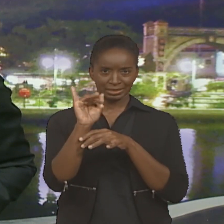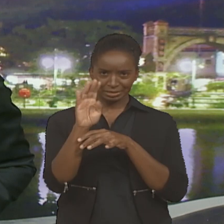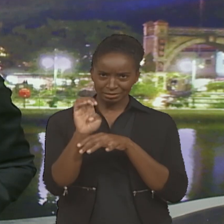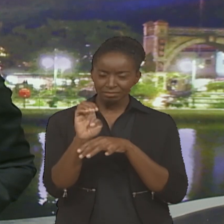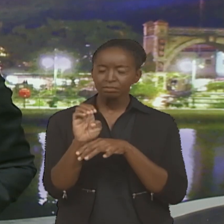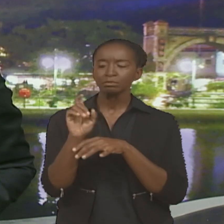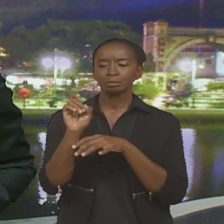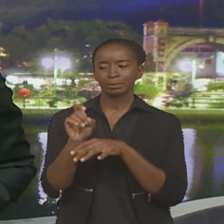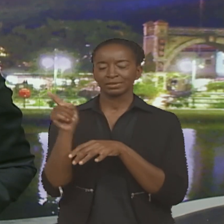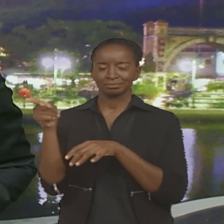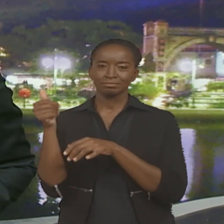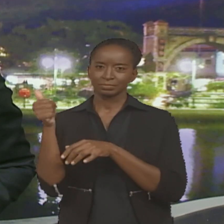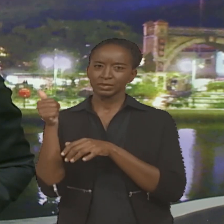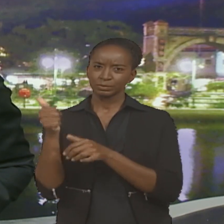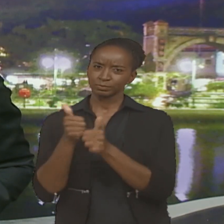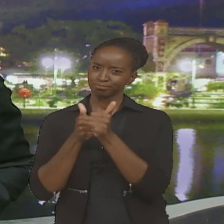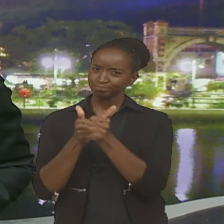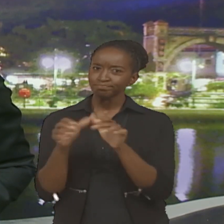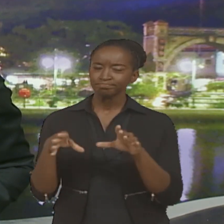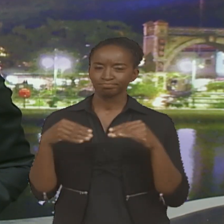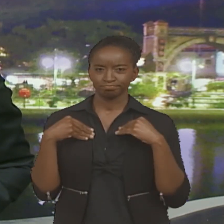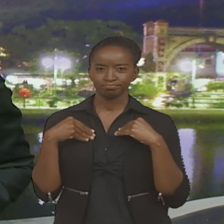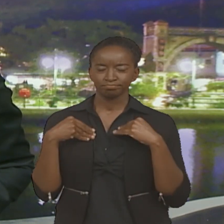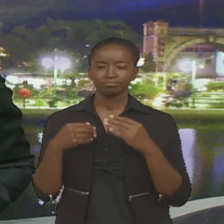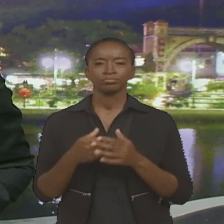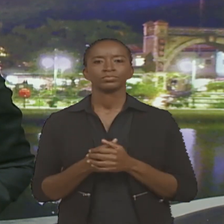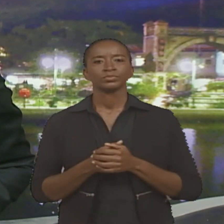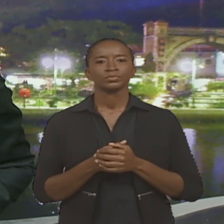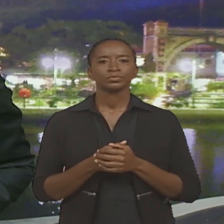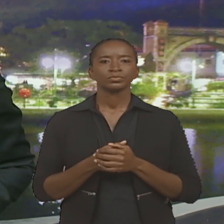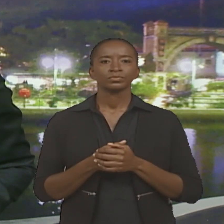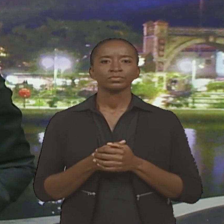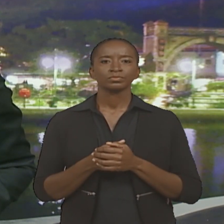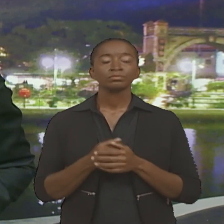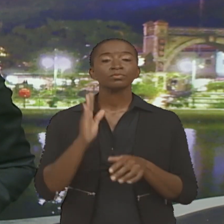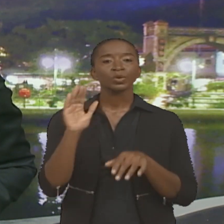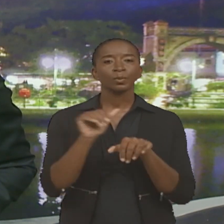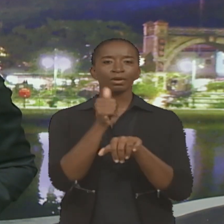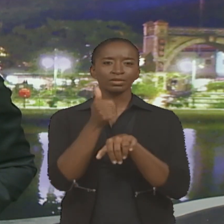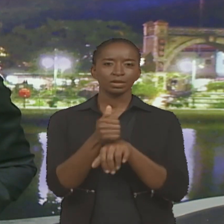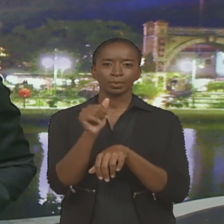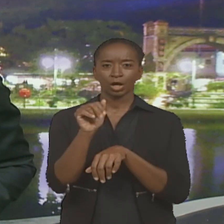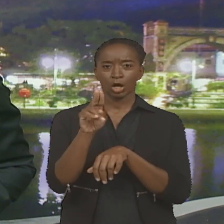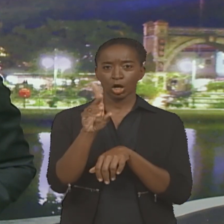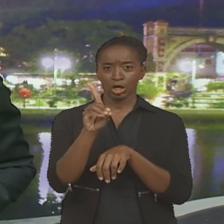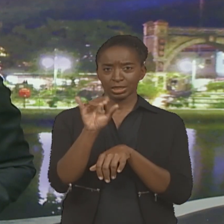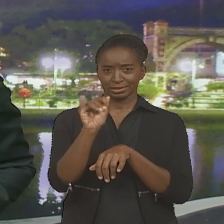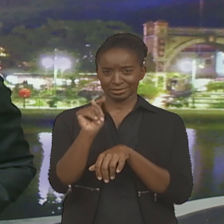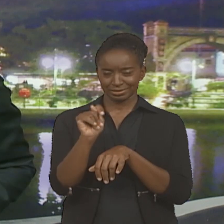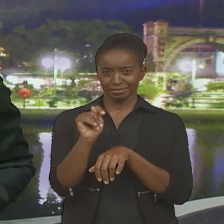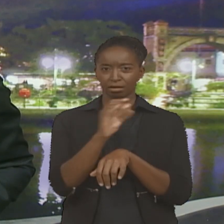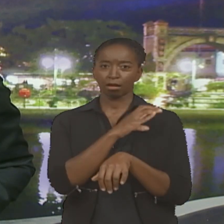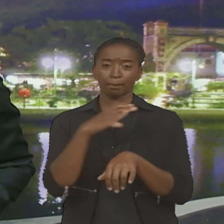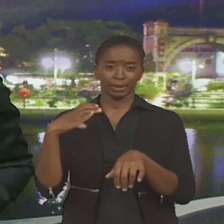up excessive debt or fail to supply financial statements. An audit committee is also to be established.